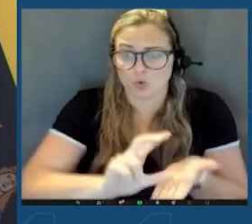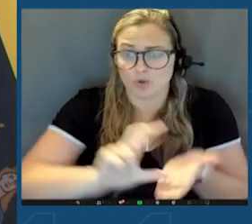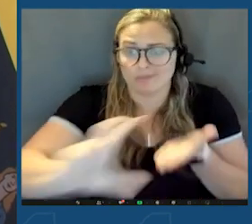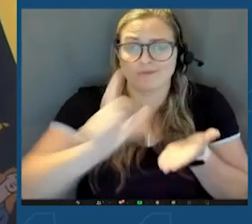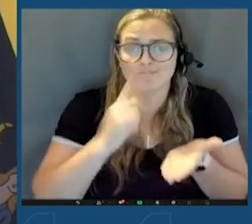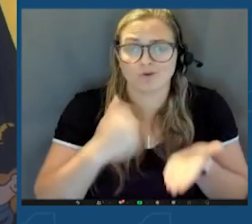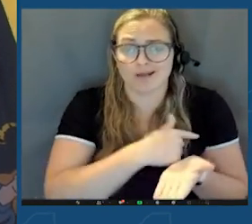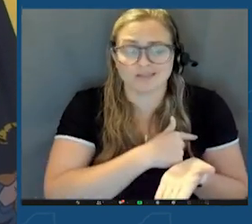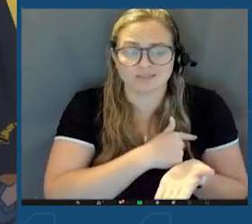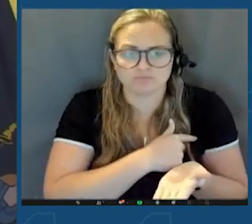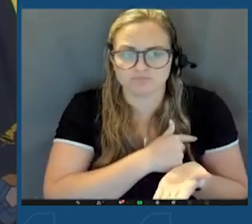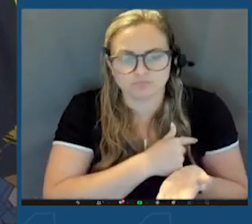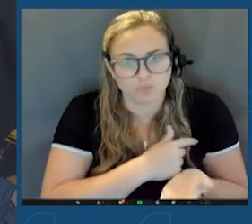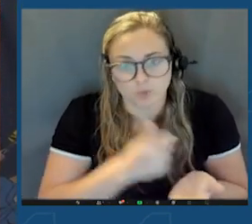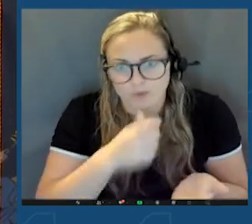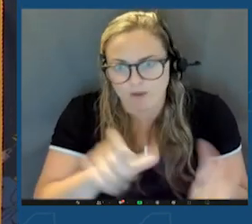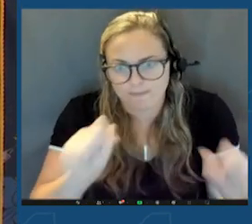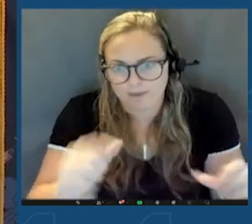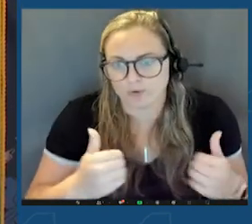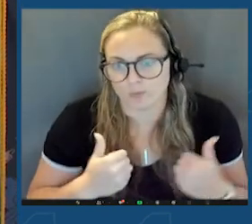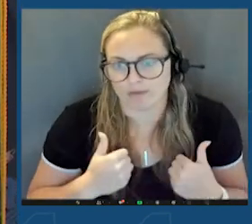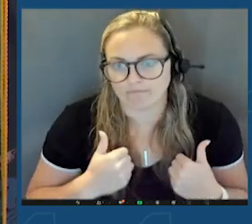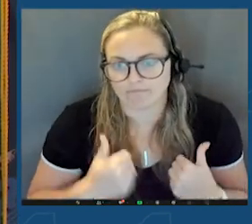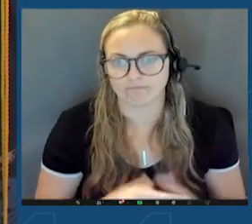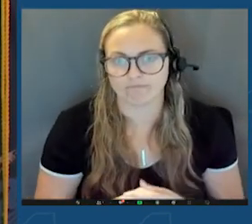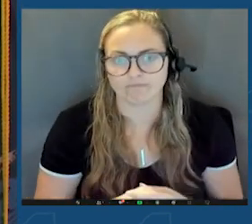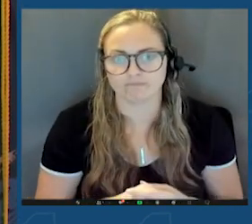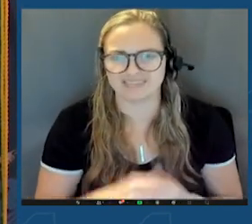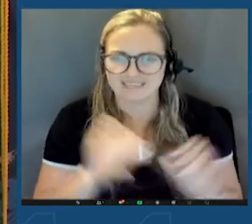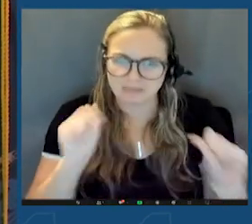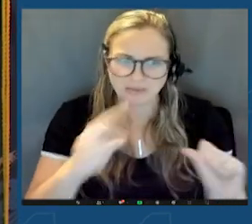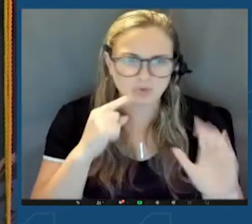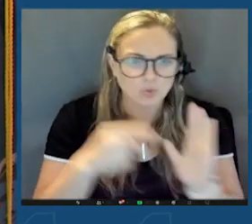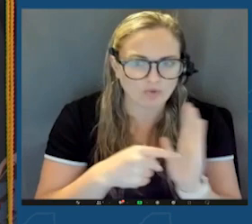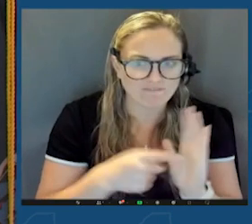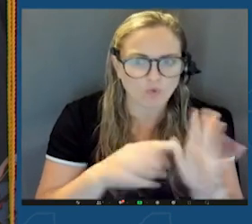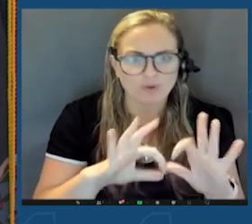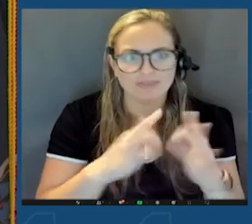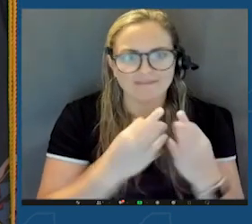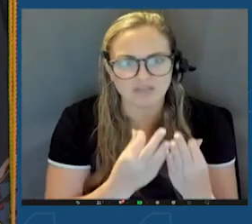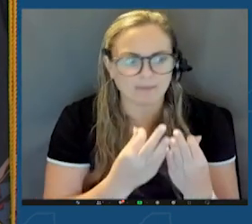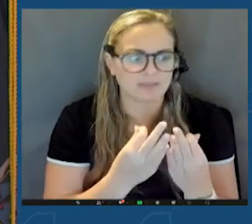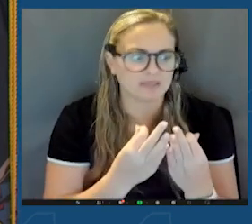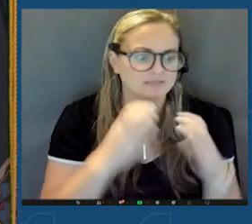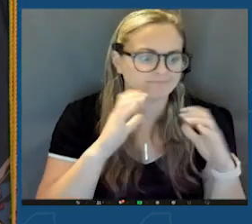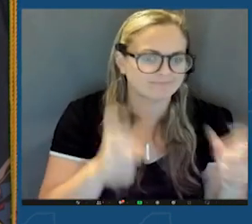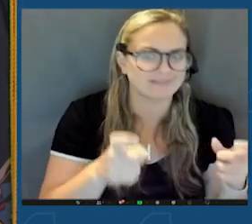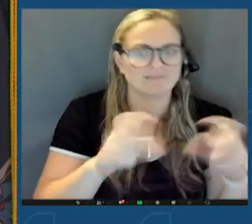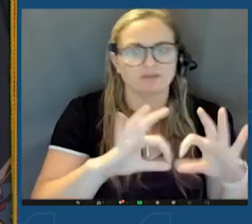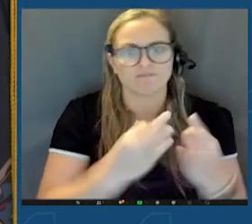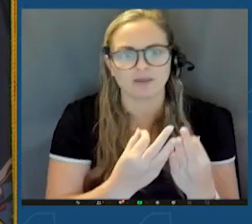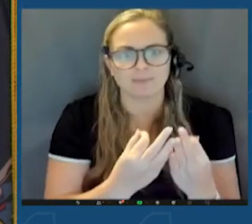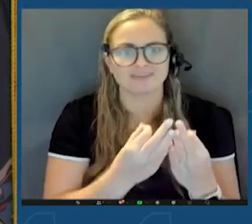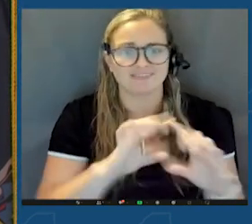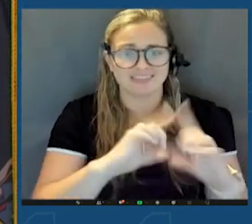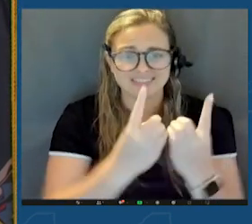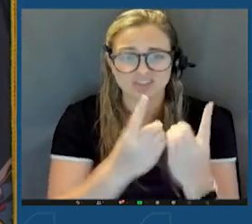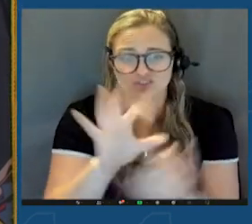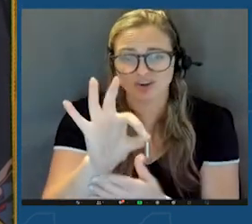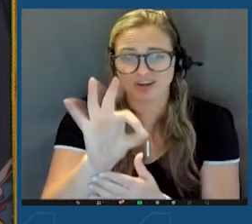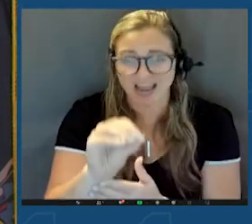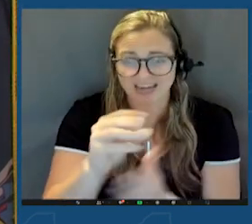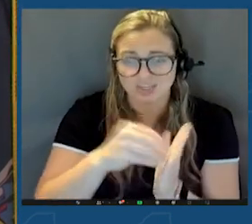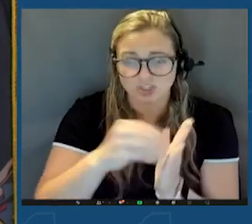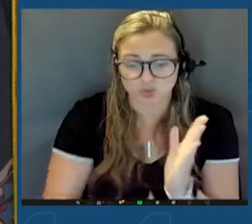would certainly not be in this position. And to be able to afford the families of this district 90 seats, fully funded,